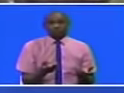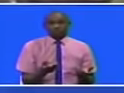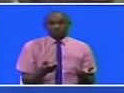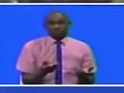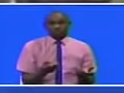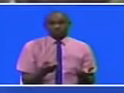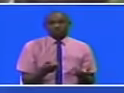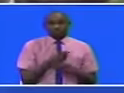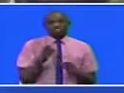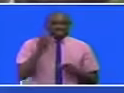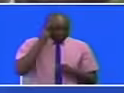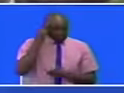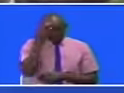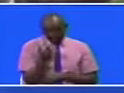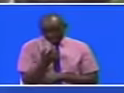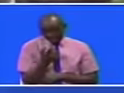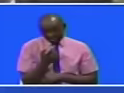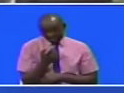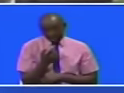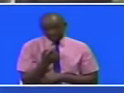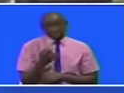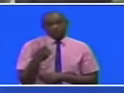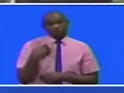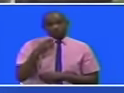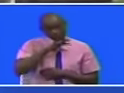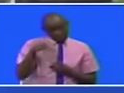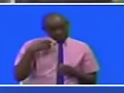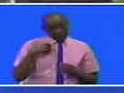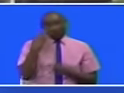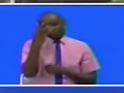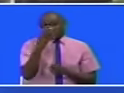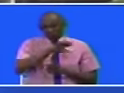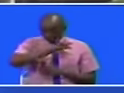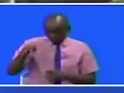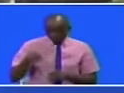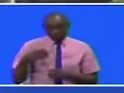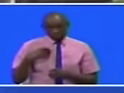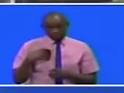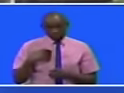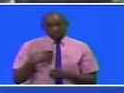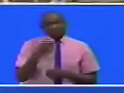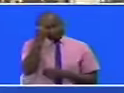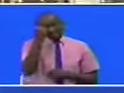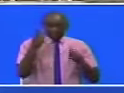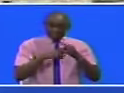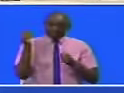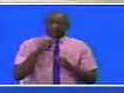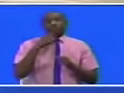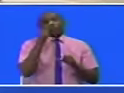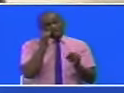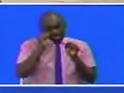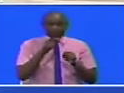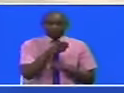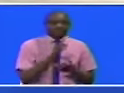The fundamental reason is that machine number four we were able to rehabilitate in the last 5-6 months. And as the